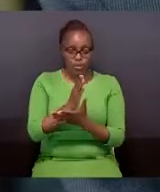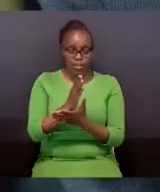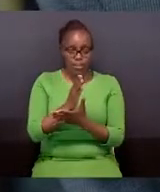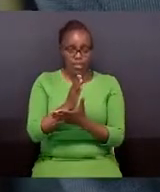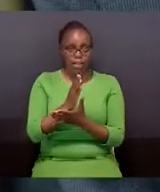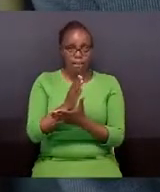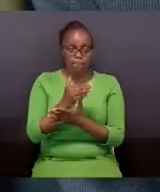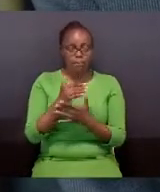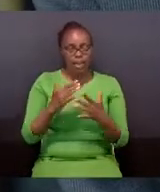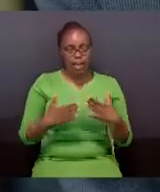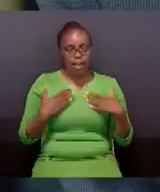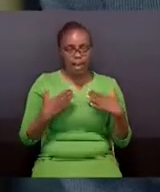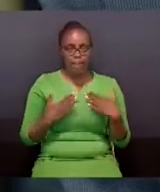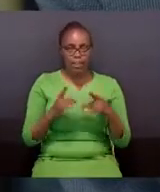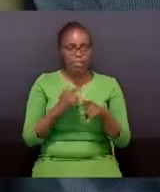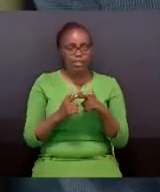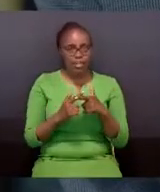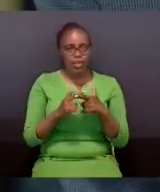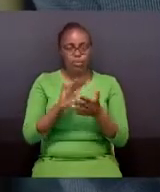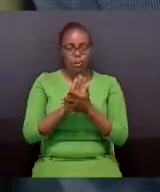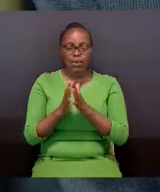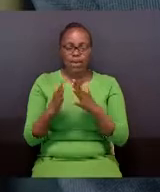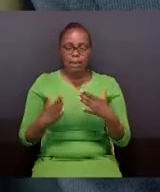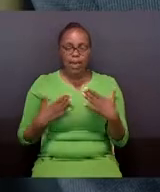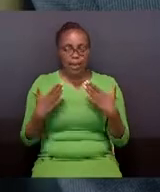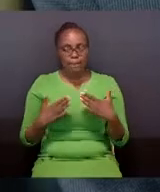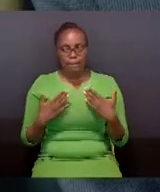being happy, then you become happy.